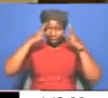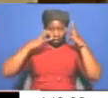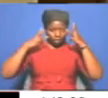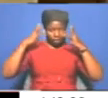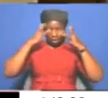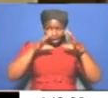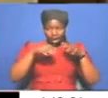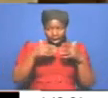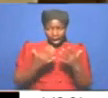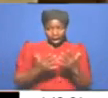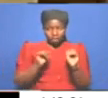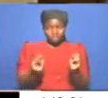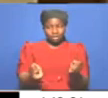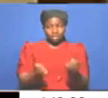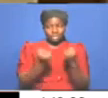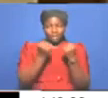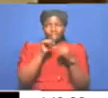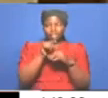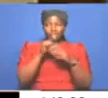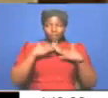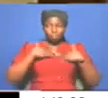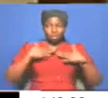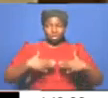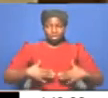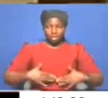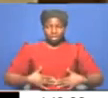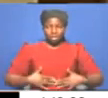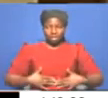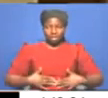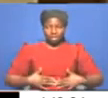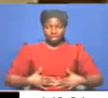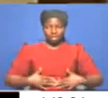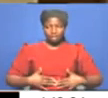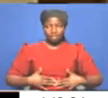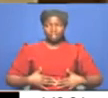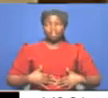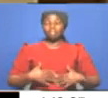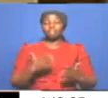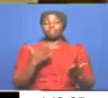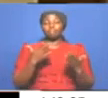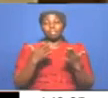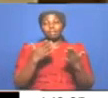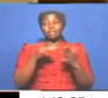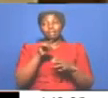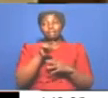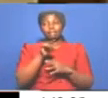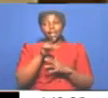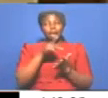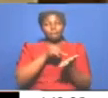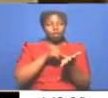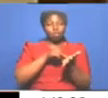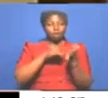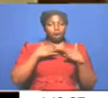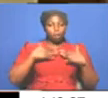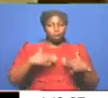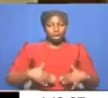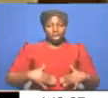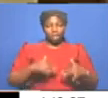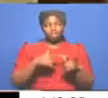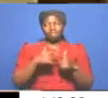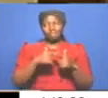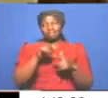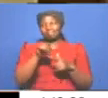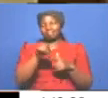safe are these bodies? They could be contaminated bodies, and in the long run, we might be